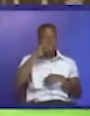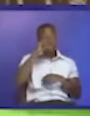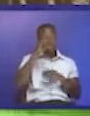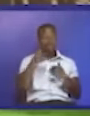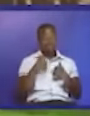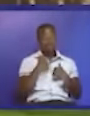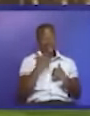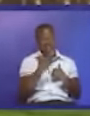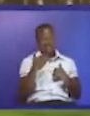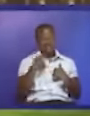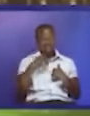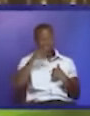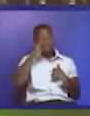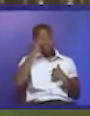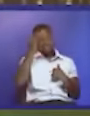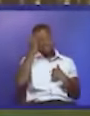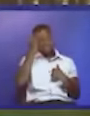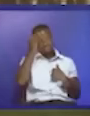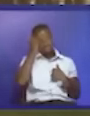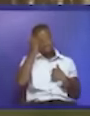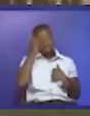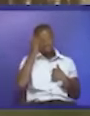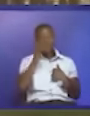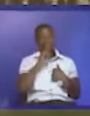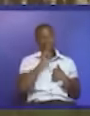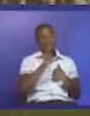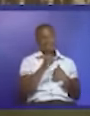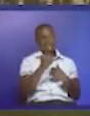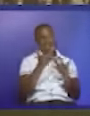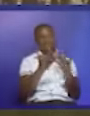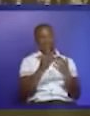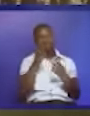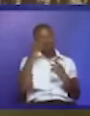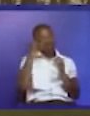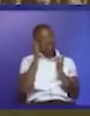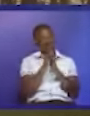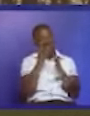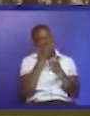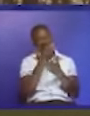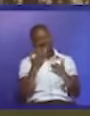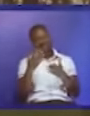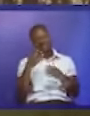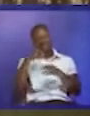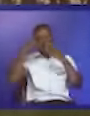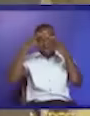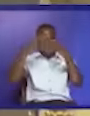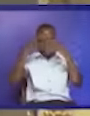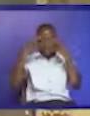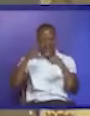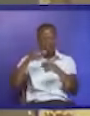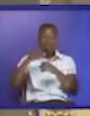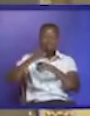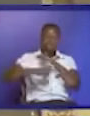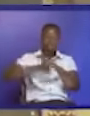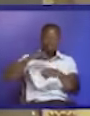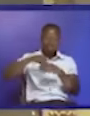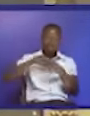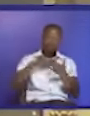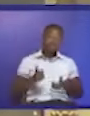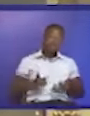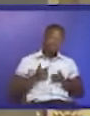I know. He's saying, it looks like situations and circumstances press hard on me, and I seem to